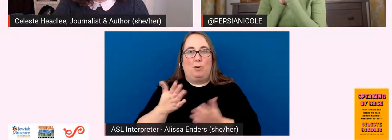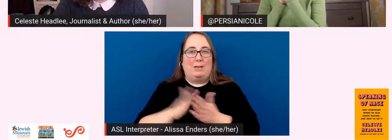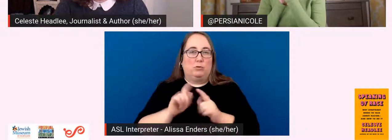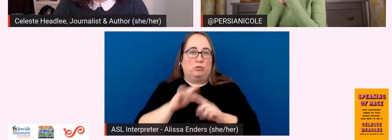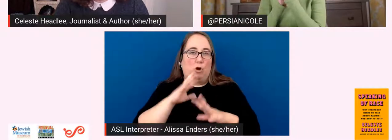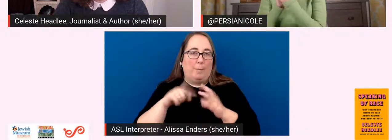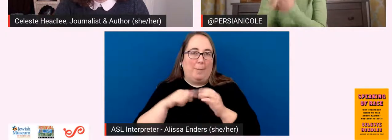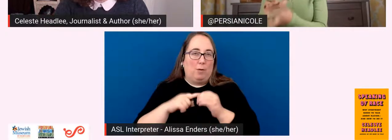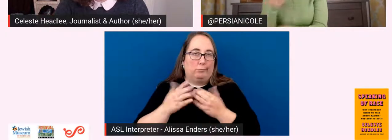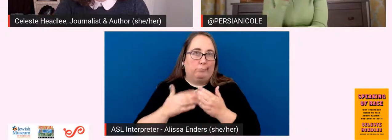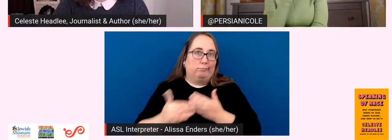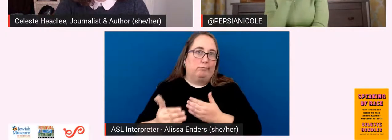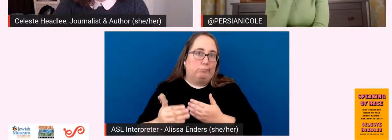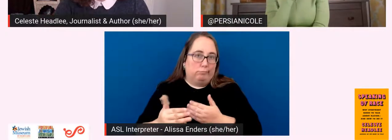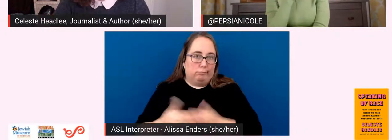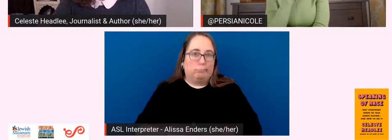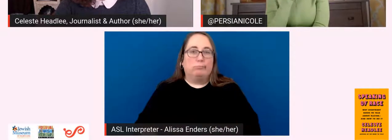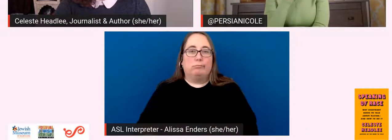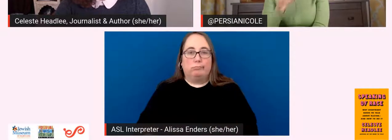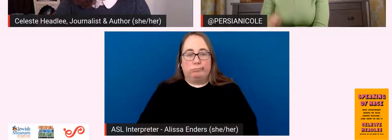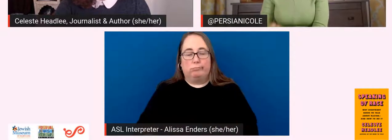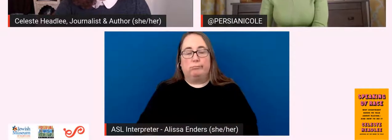about ever again. Mm-hmm. Right.